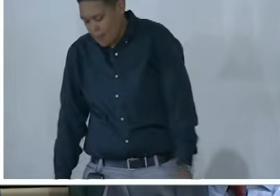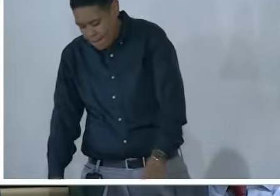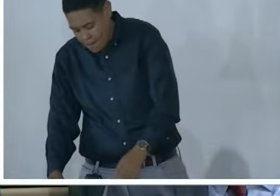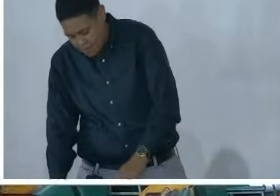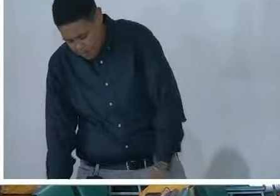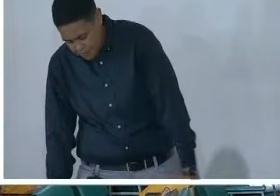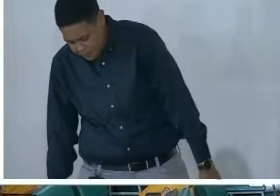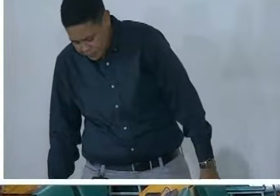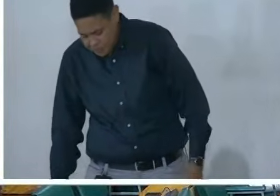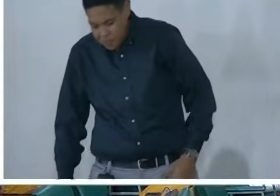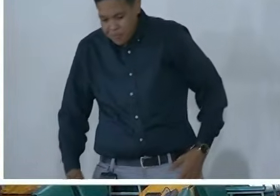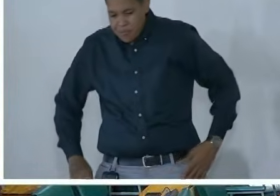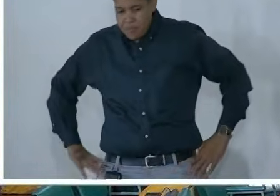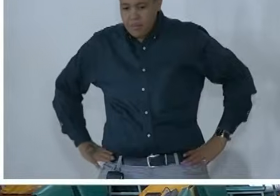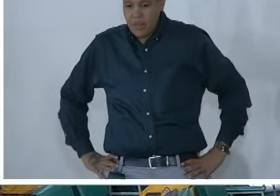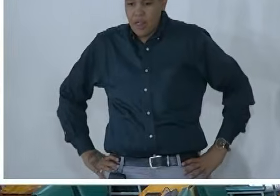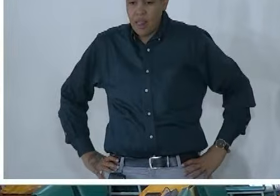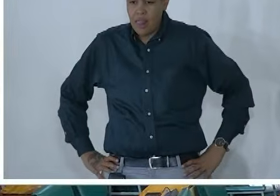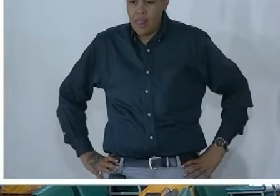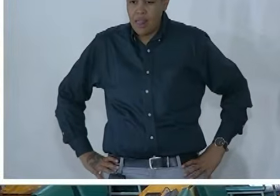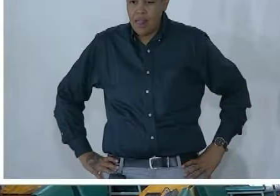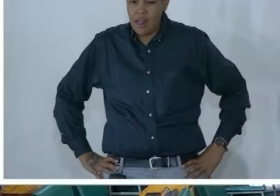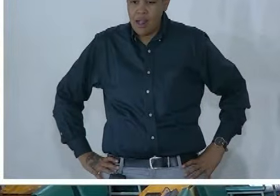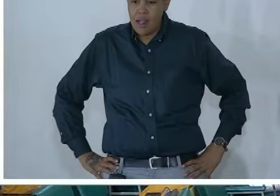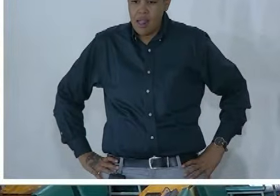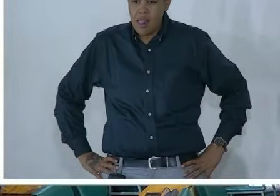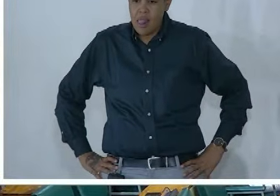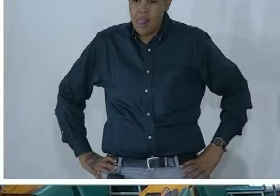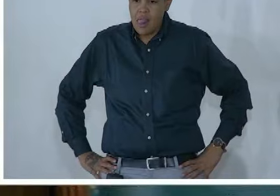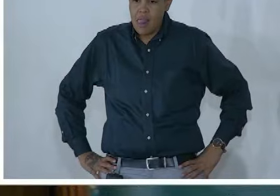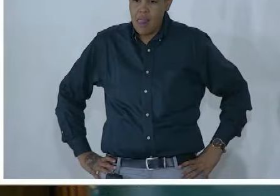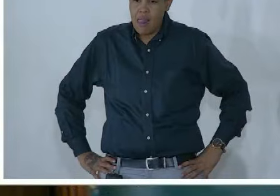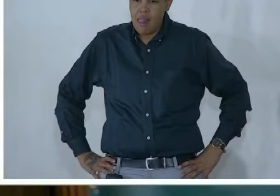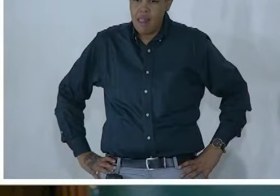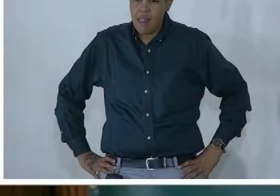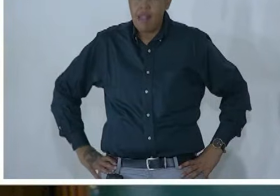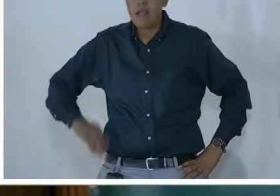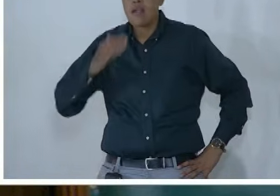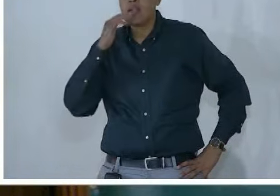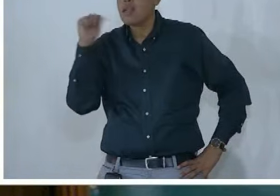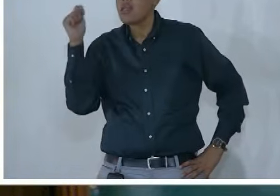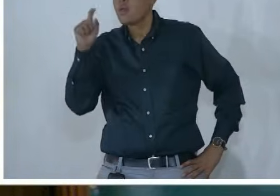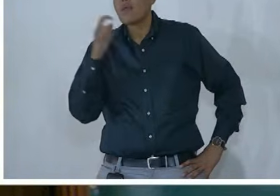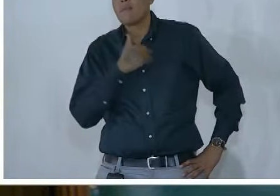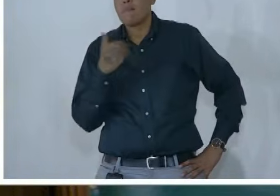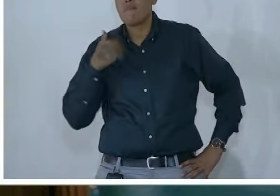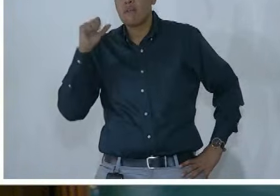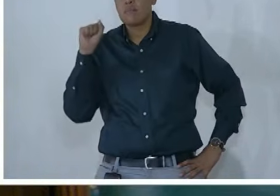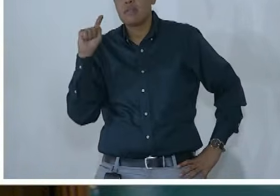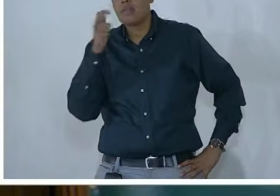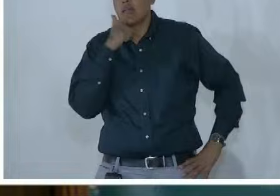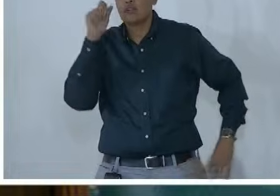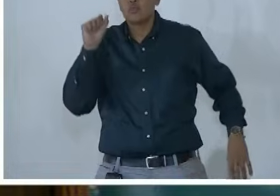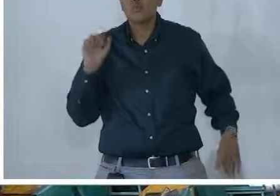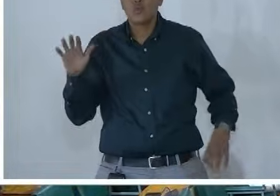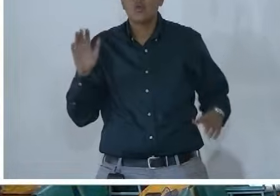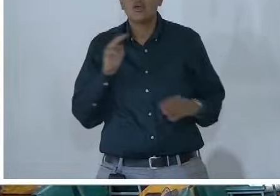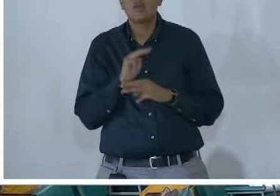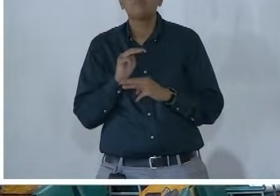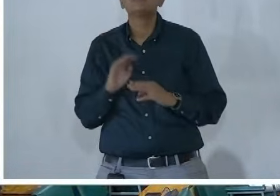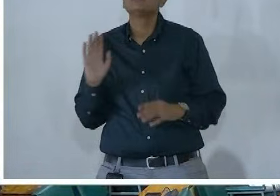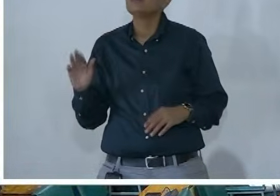you, Member. Are there any questions? Member from St. Andrews Southern.